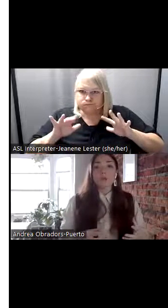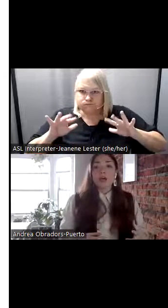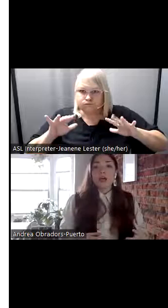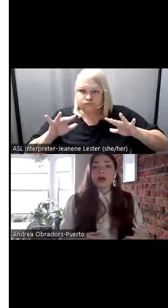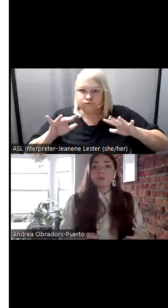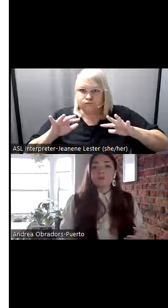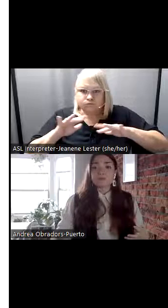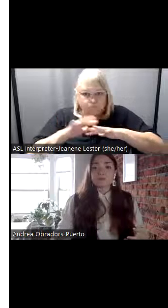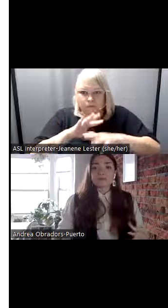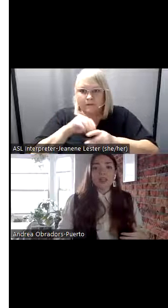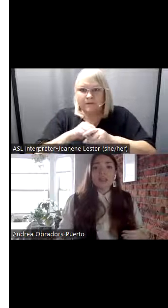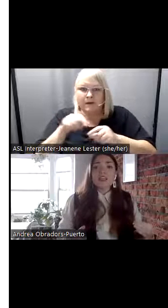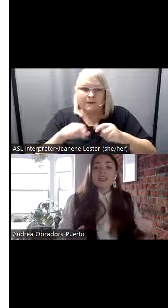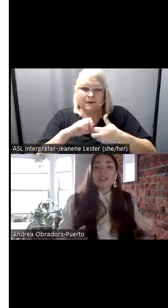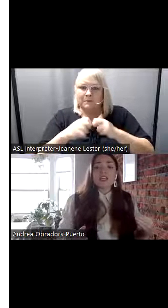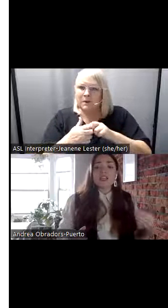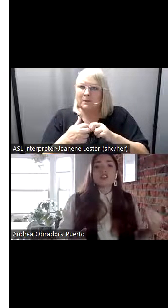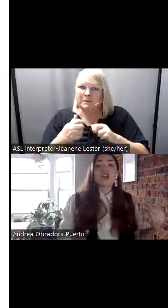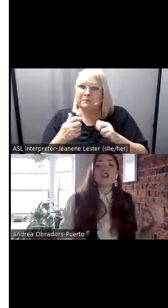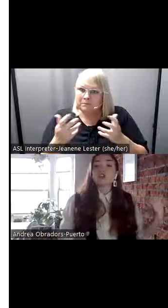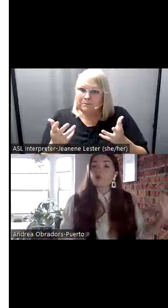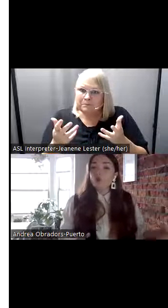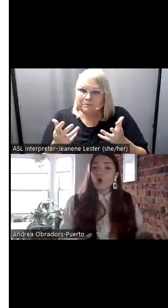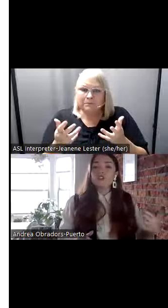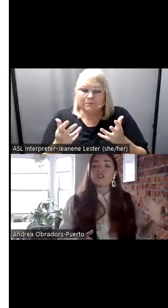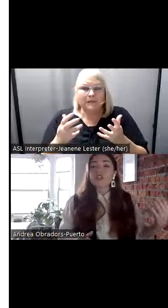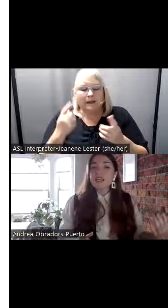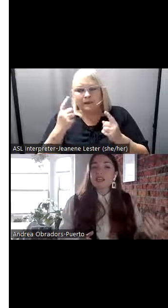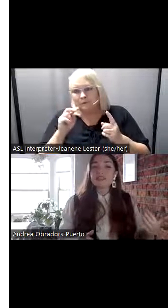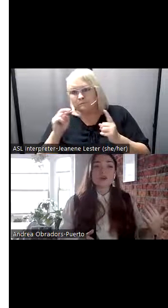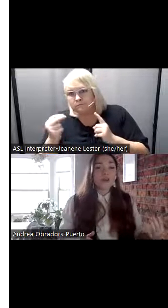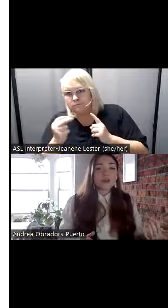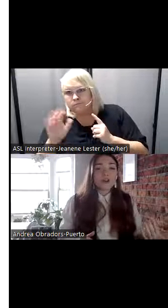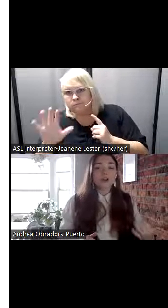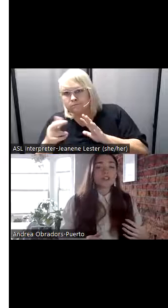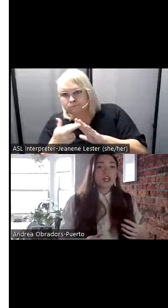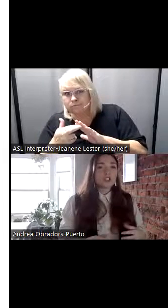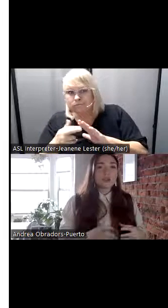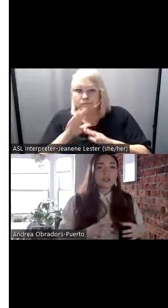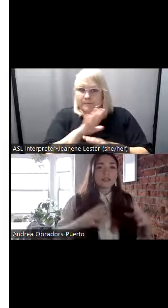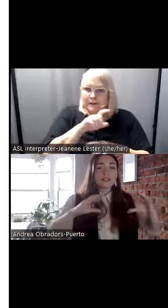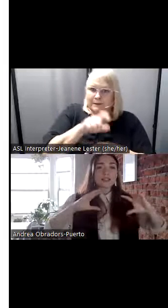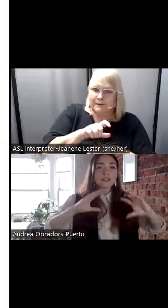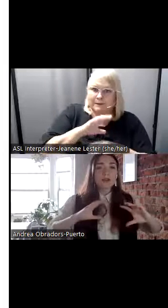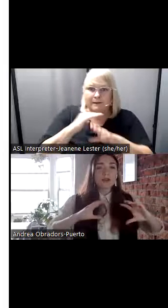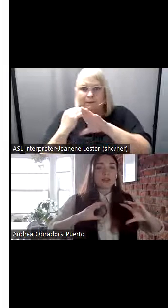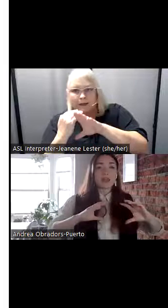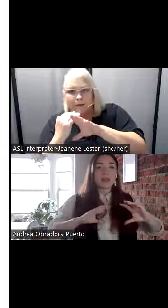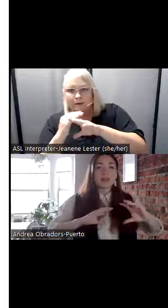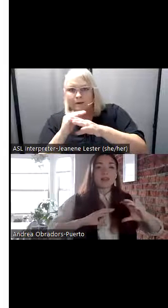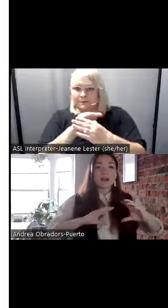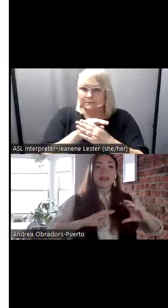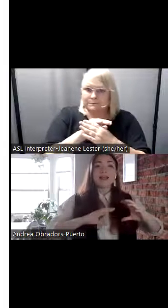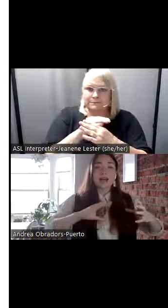problem. And it considers also their roles, their needs, their barriers. So we can design